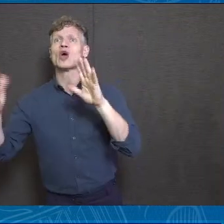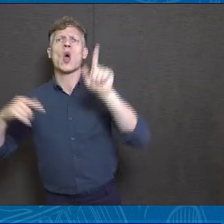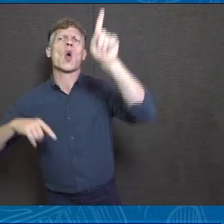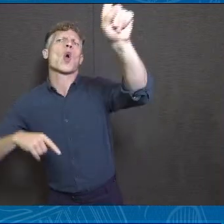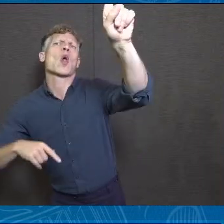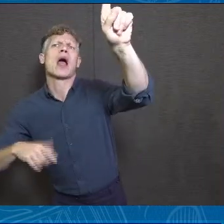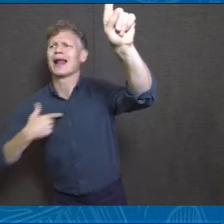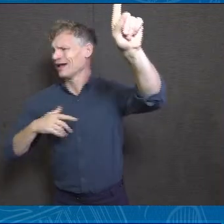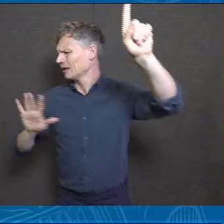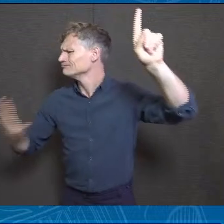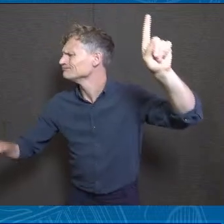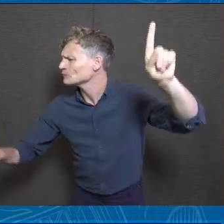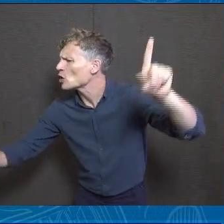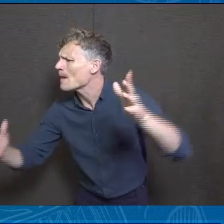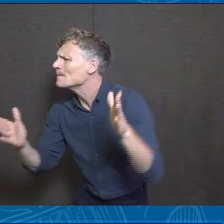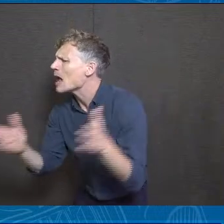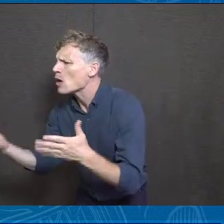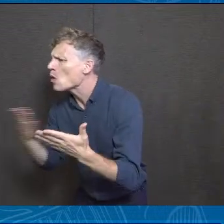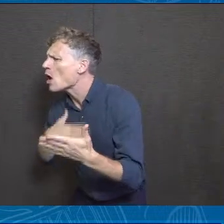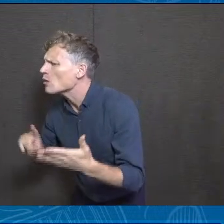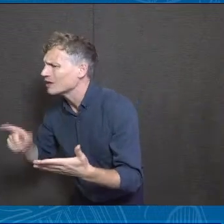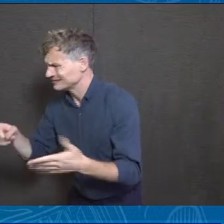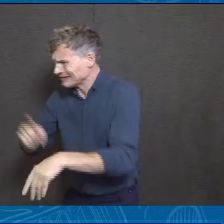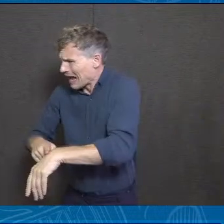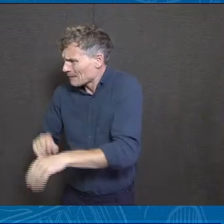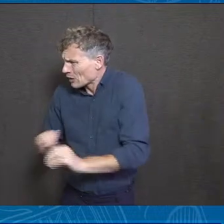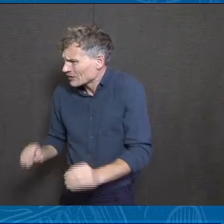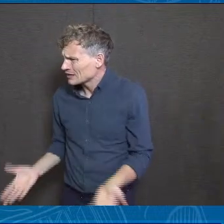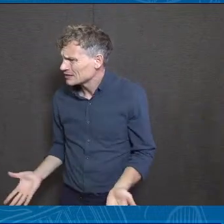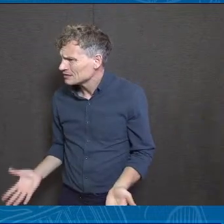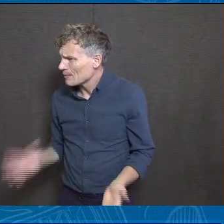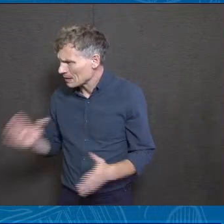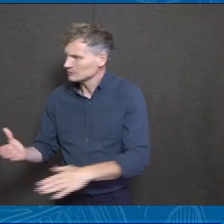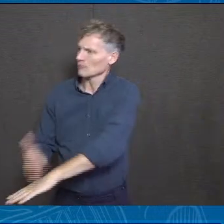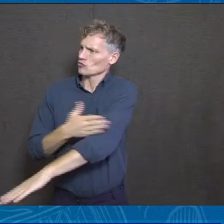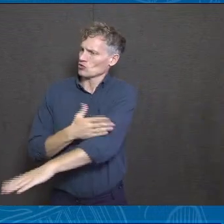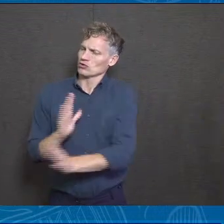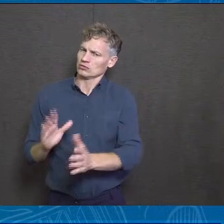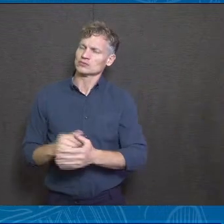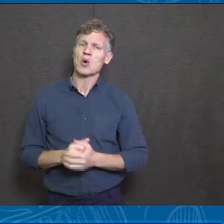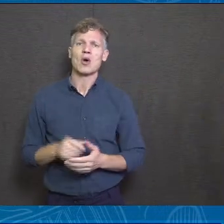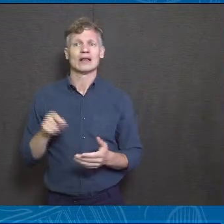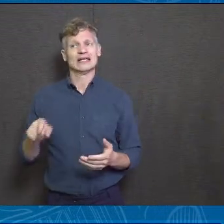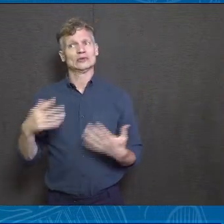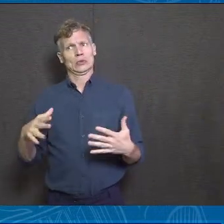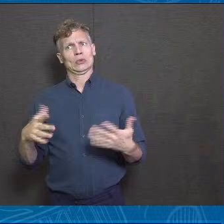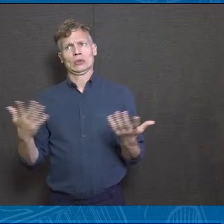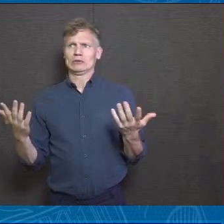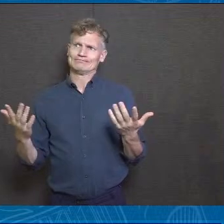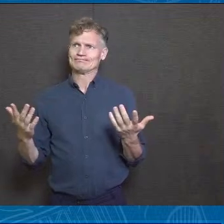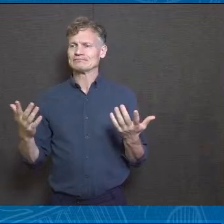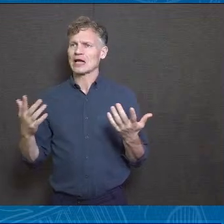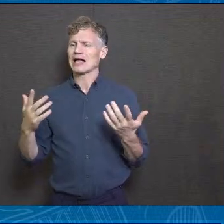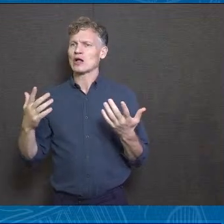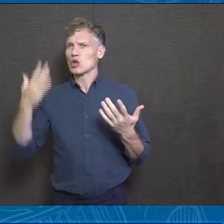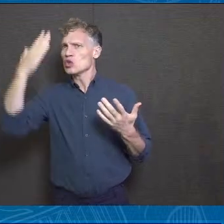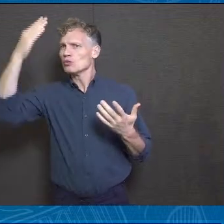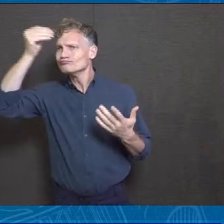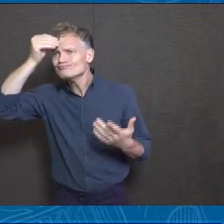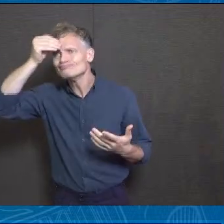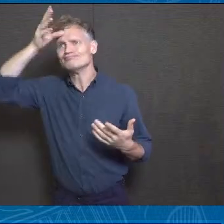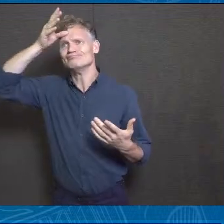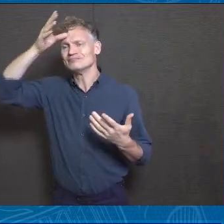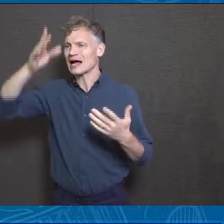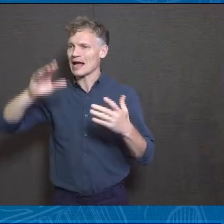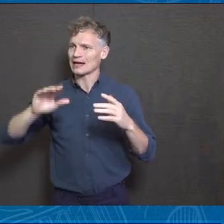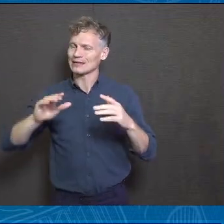events. But however, whatever we say, it's not so easy. Disaster risk knowledge, developing disaster risk knowledge